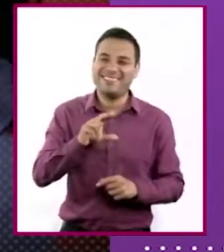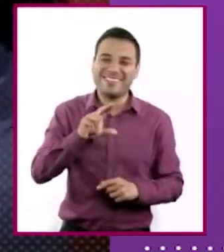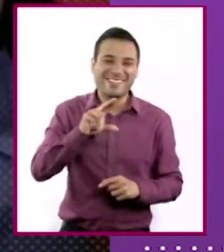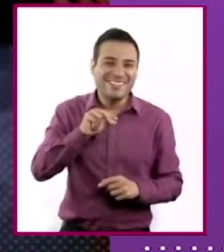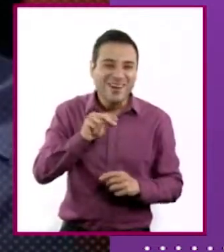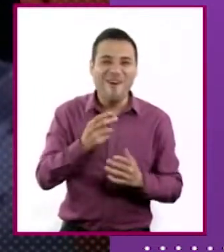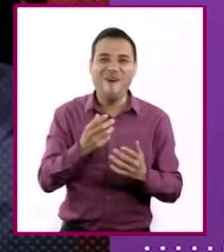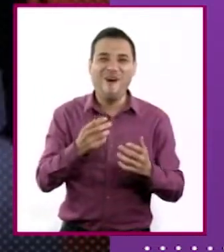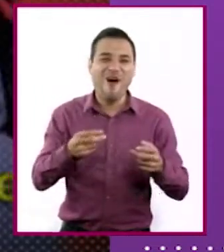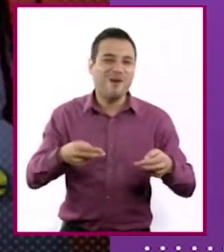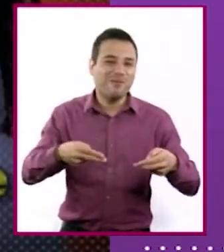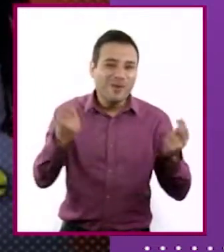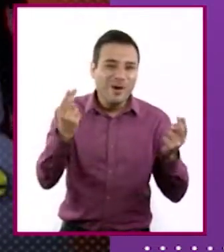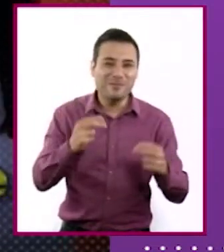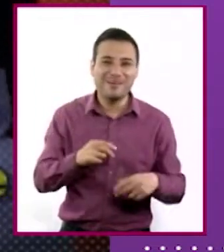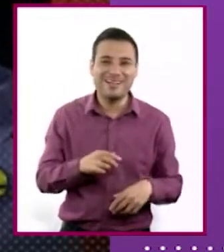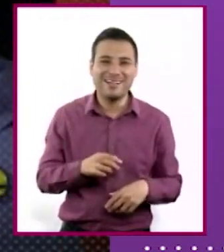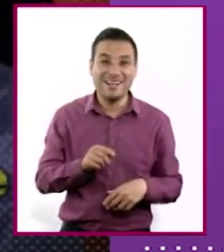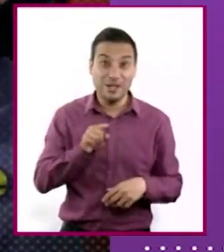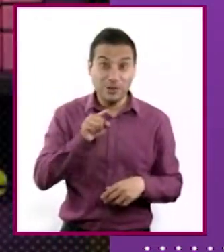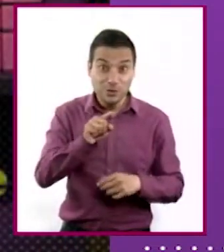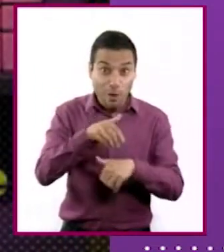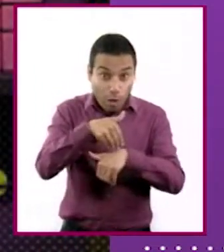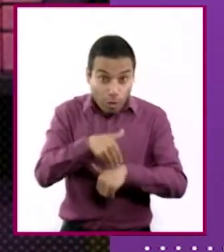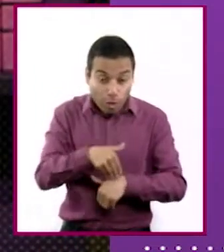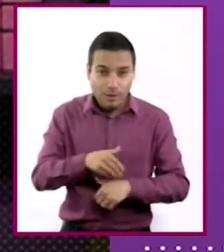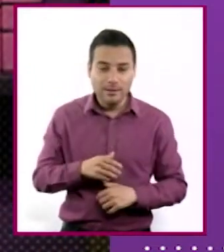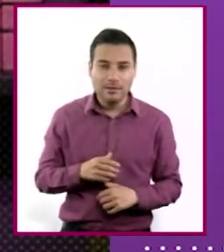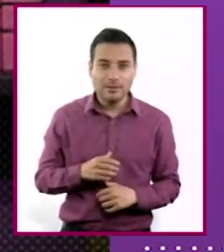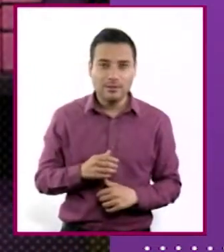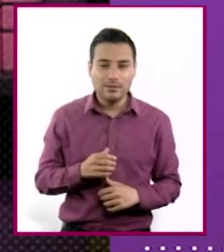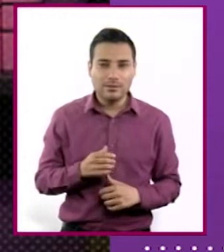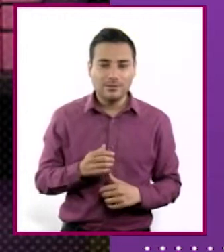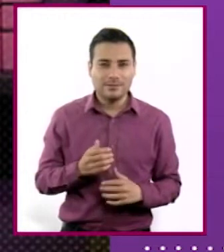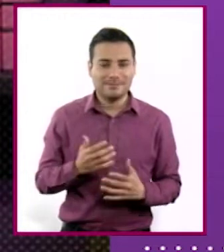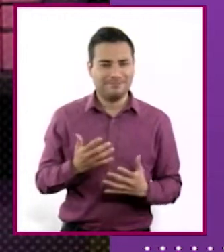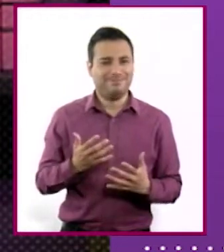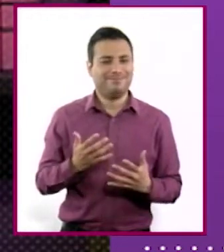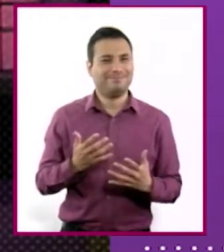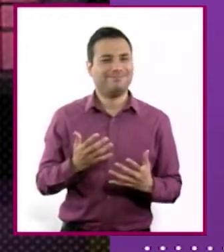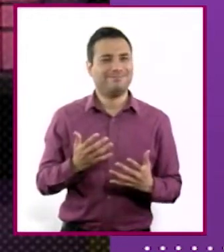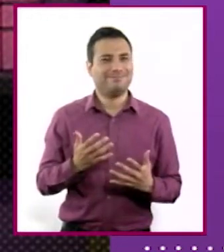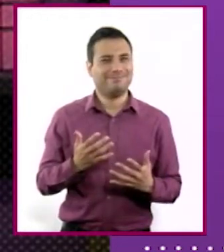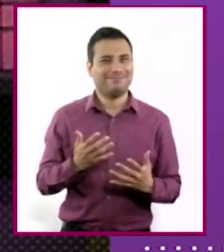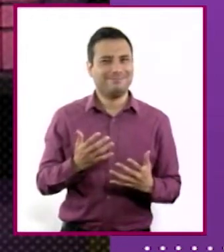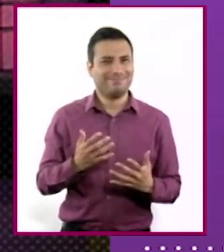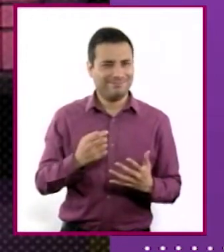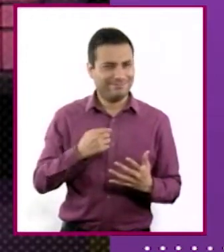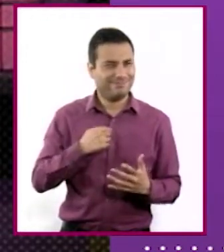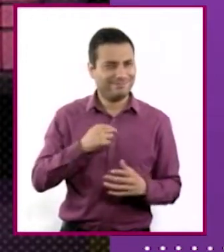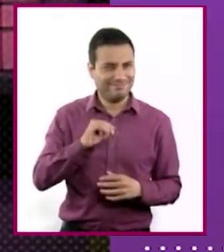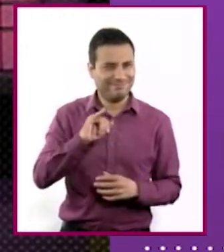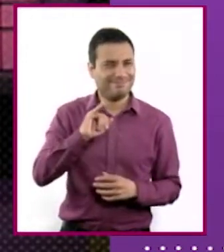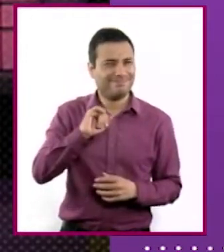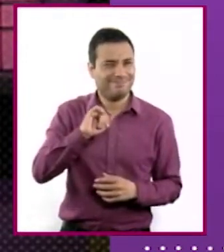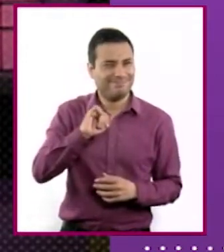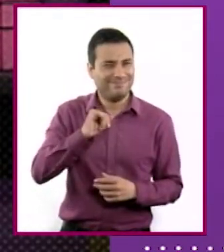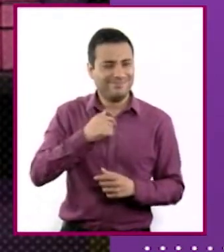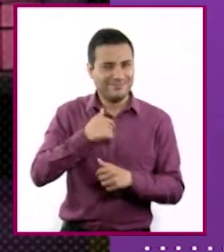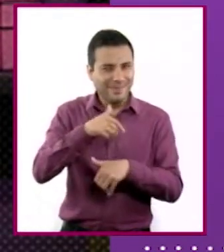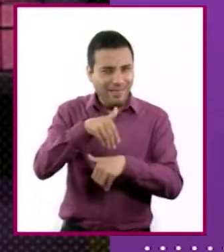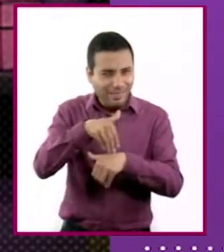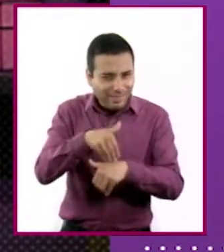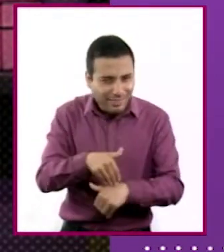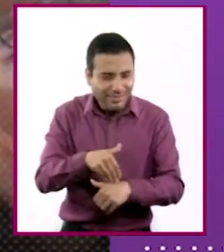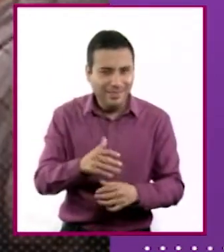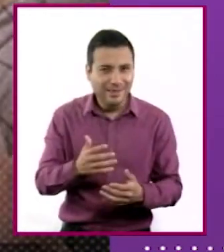No, I lied. Don't tell me you believed me. Oh, Becky. For a moment, yes, I